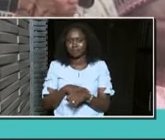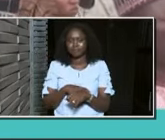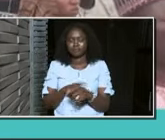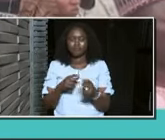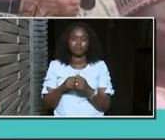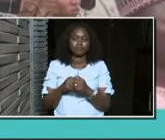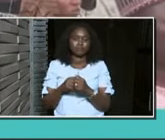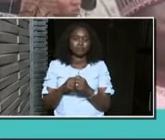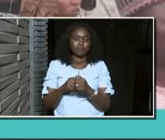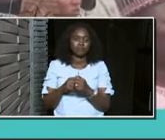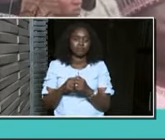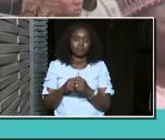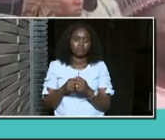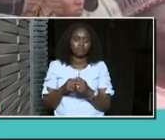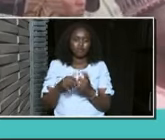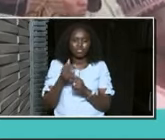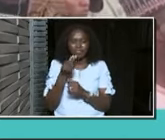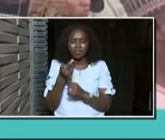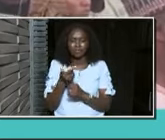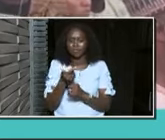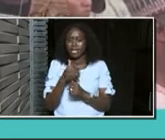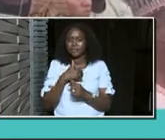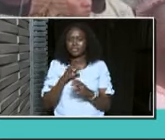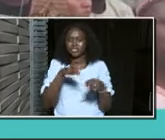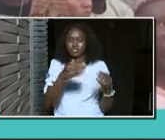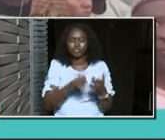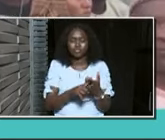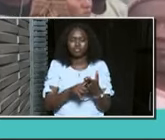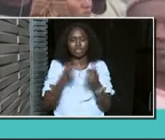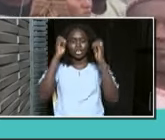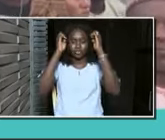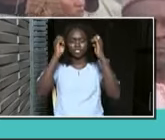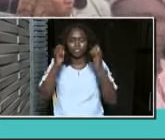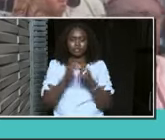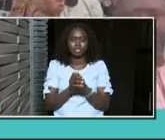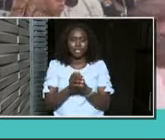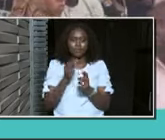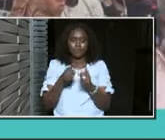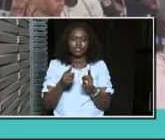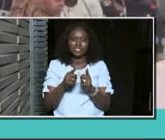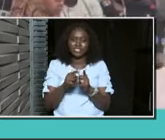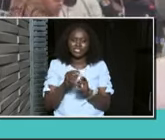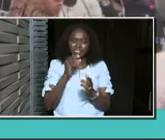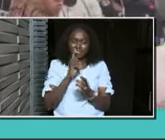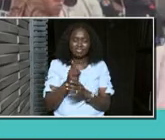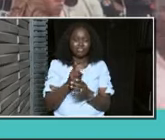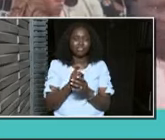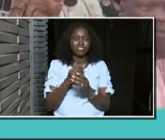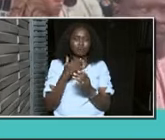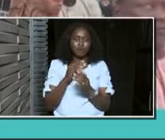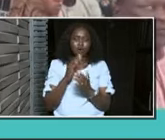5 to 9% to education, whereas UNESCO's minimum recommendation is that 25% of the national